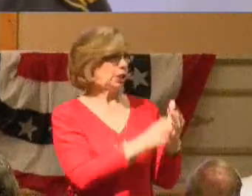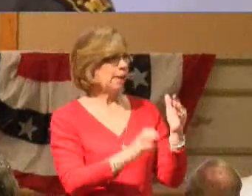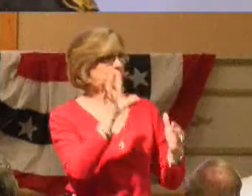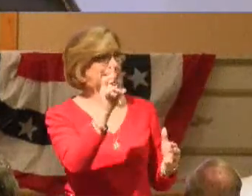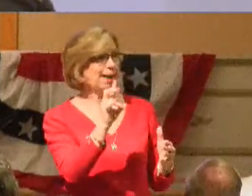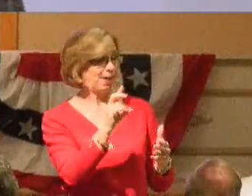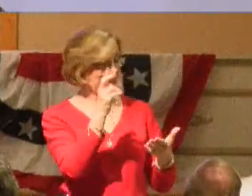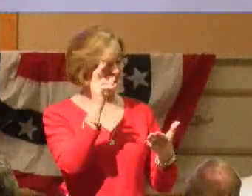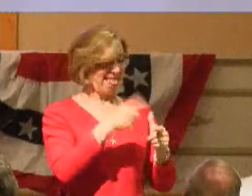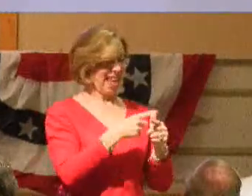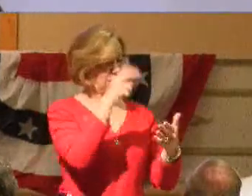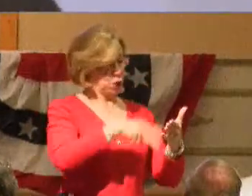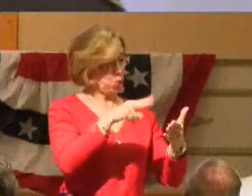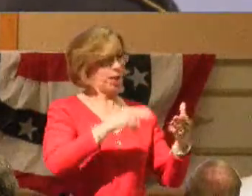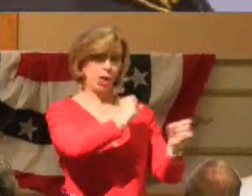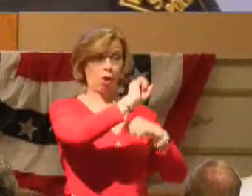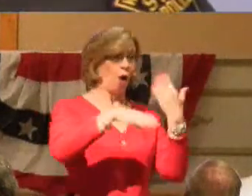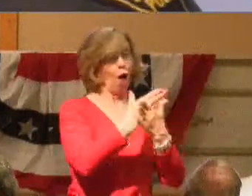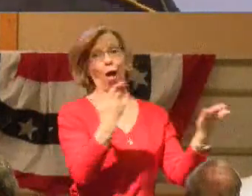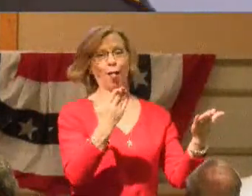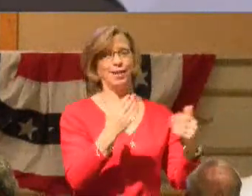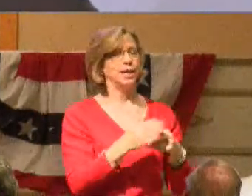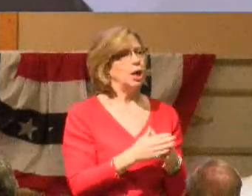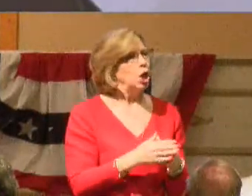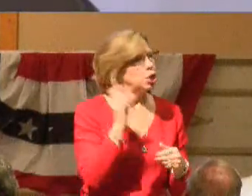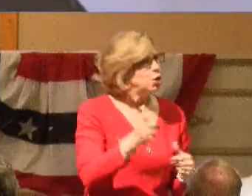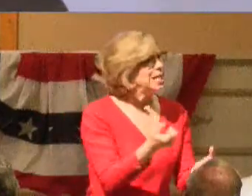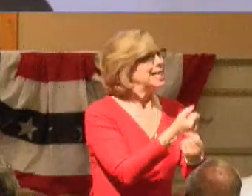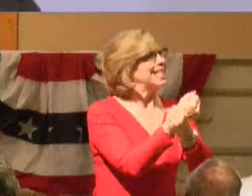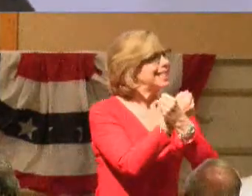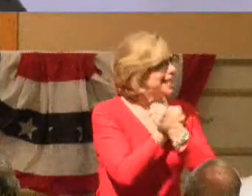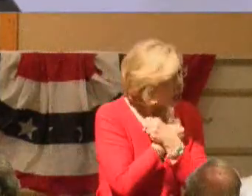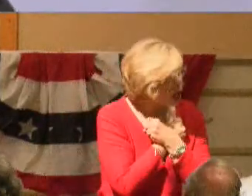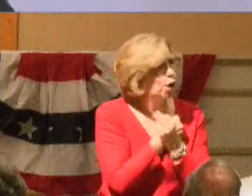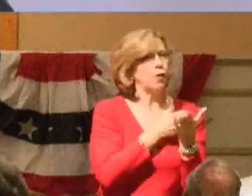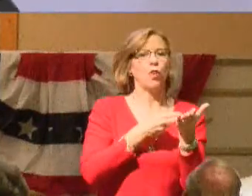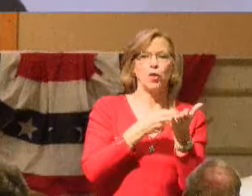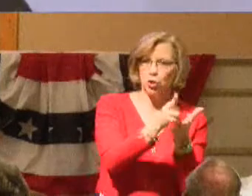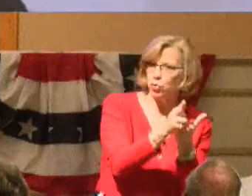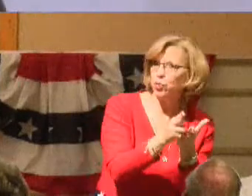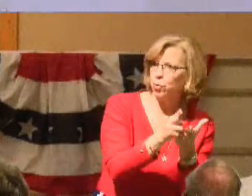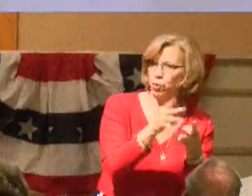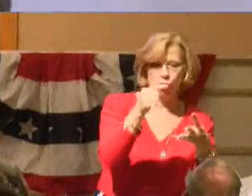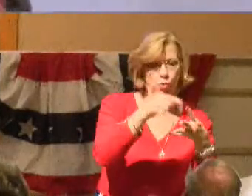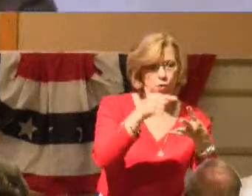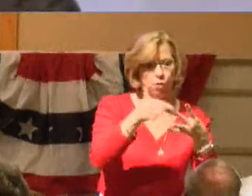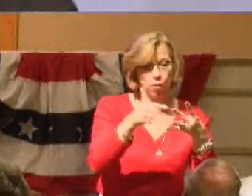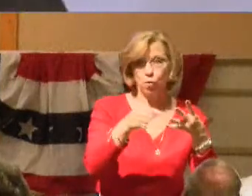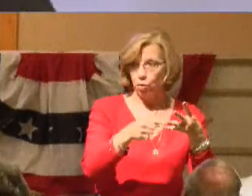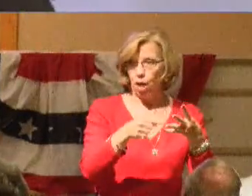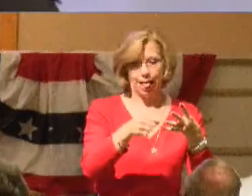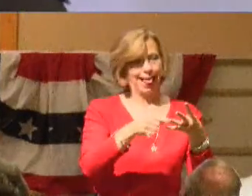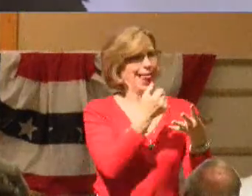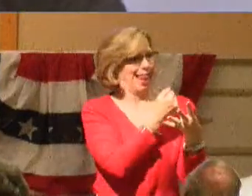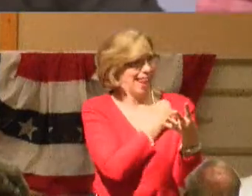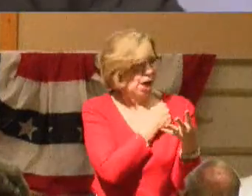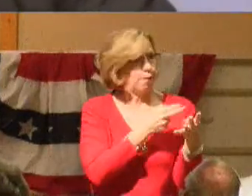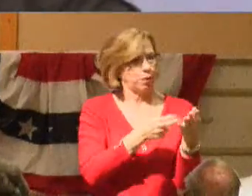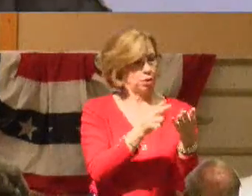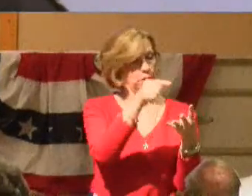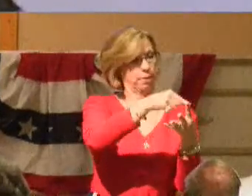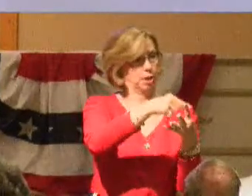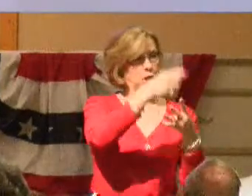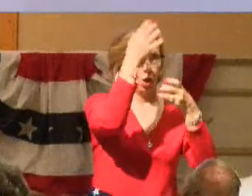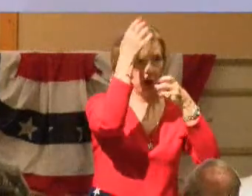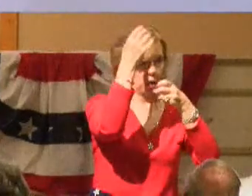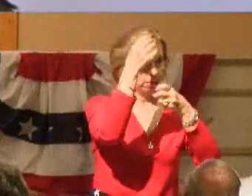exciting? So we have to love the truth as well, okay? We have to love the truth. So we have to